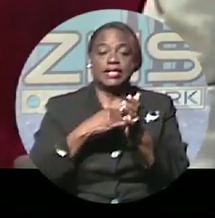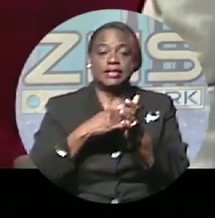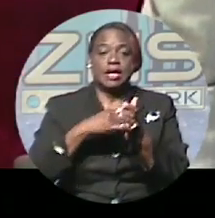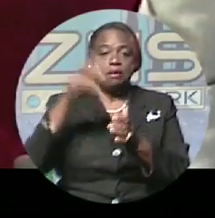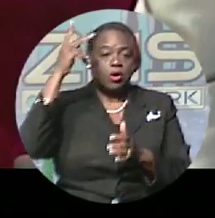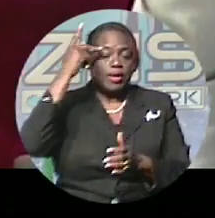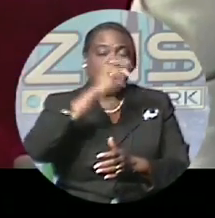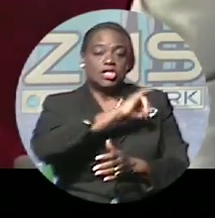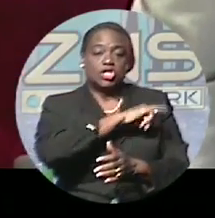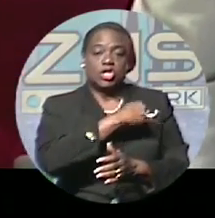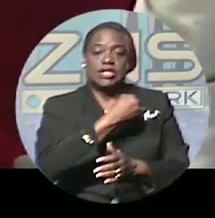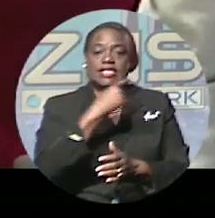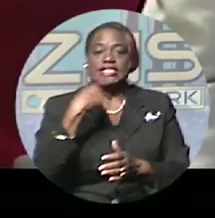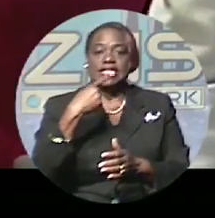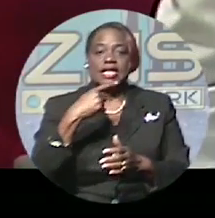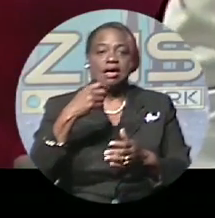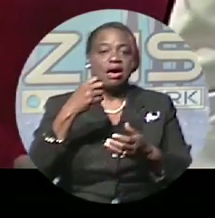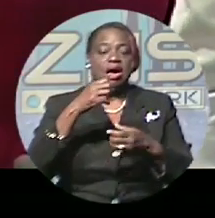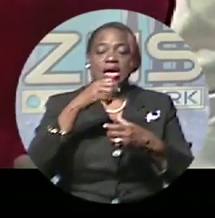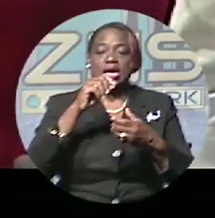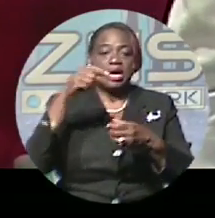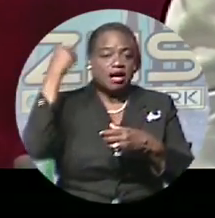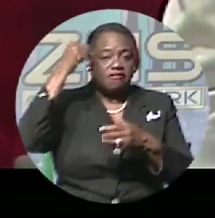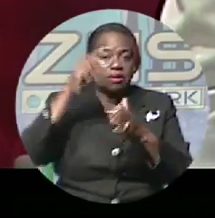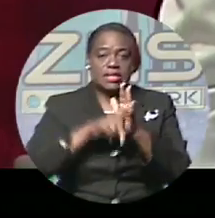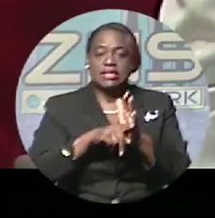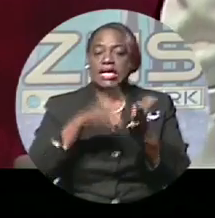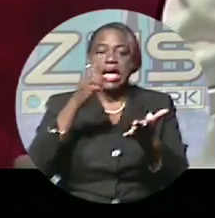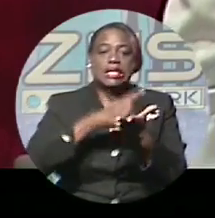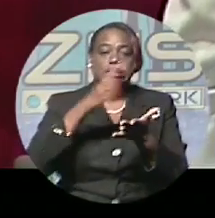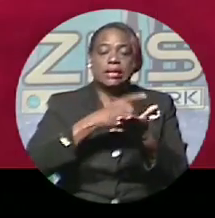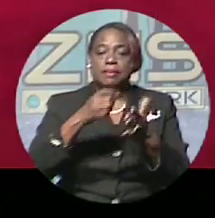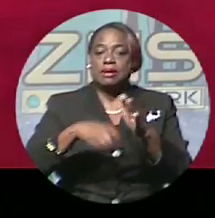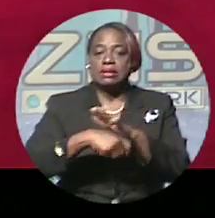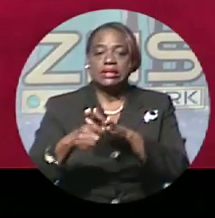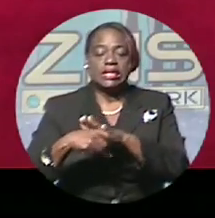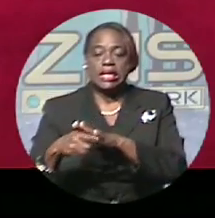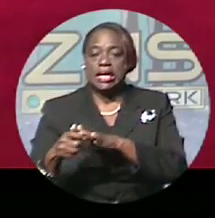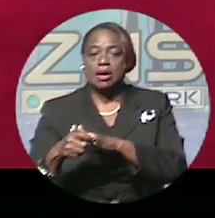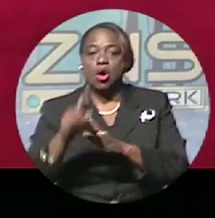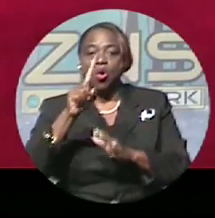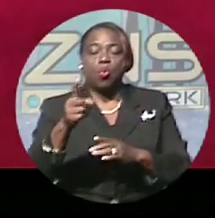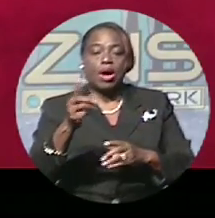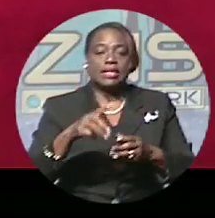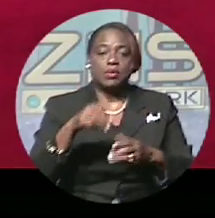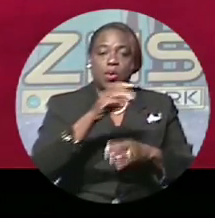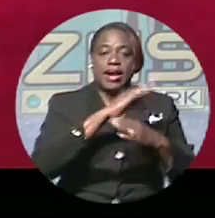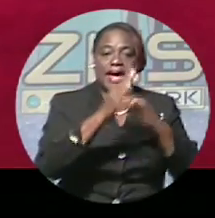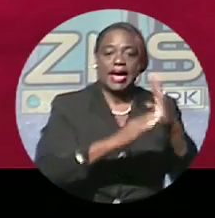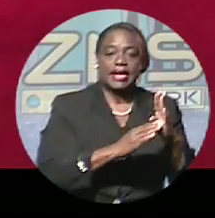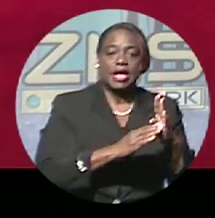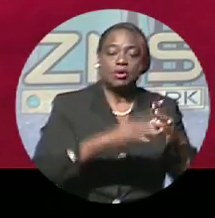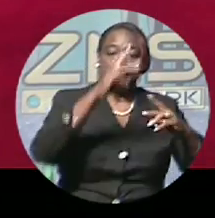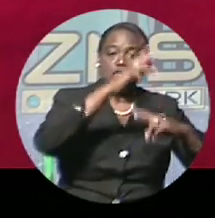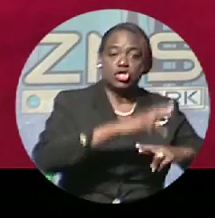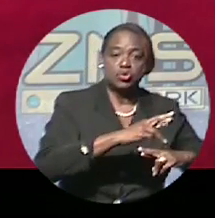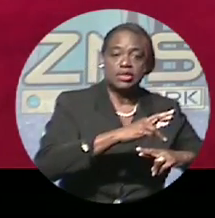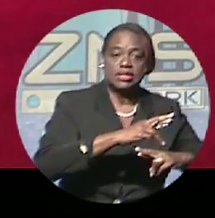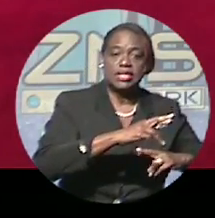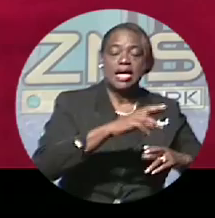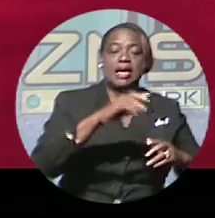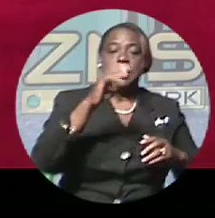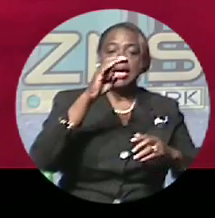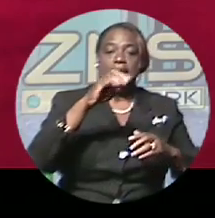that government is duplicitous. He says on one hand, government says it's trying to reduce electricity costs and on the other hand has raised the